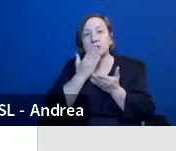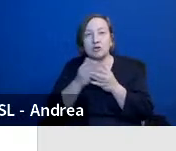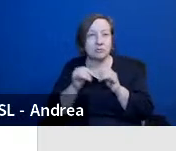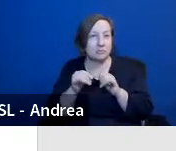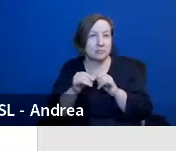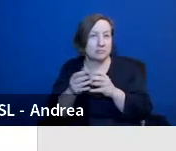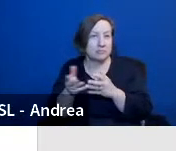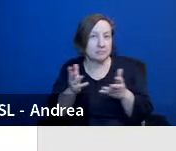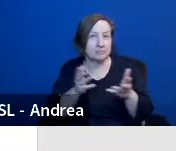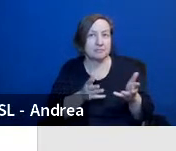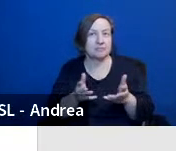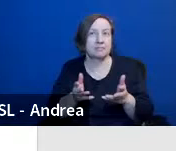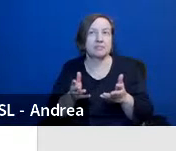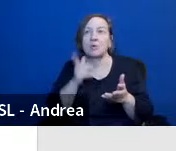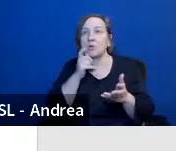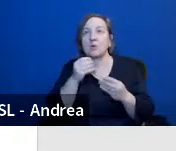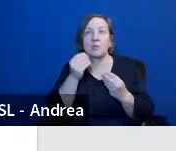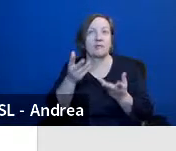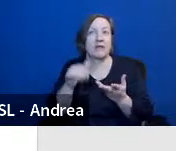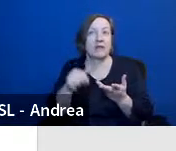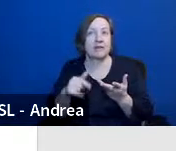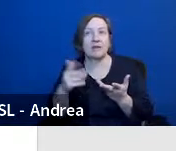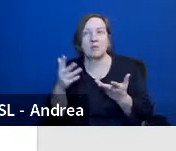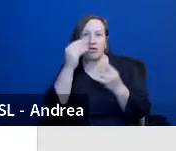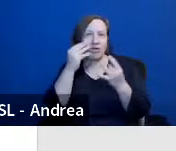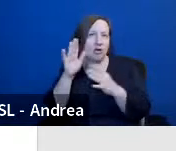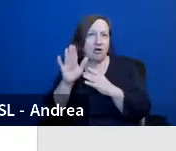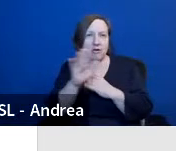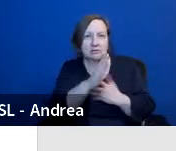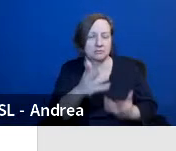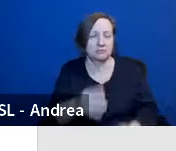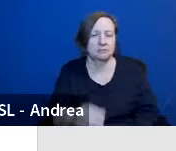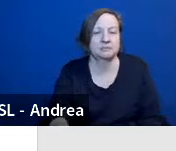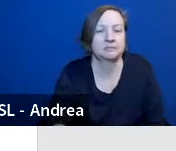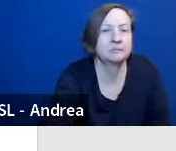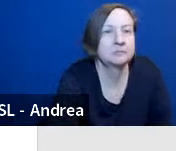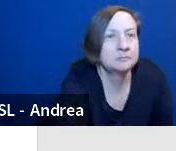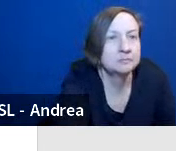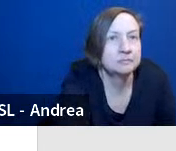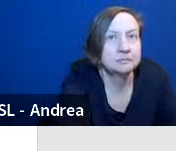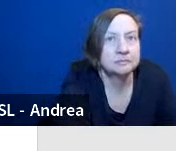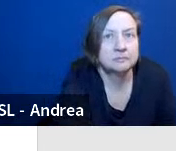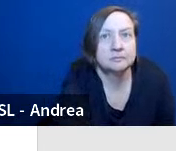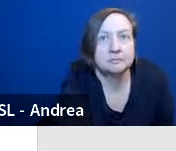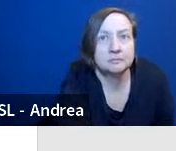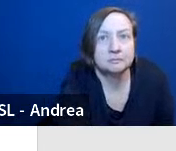So not sure who provided that or what thoughts folks have.